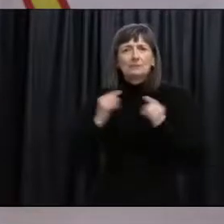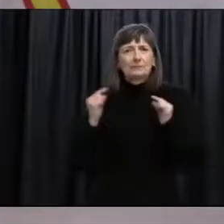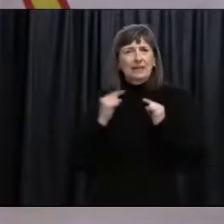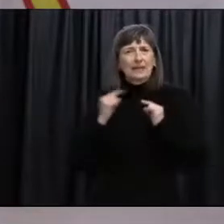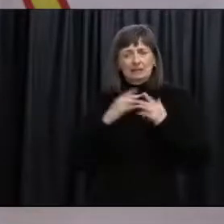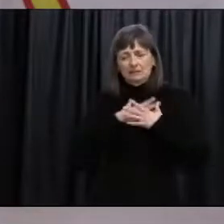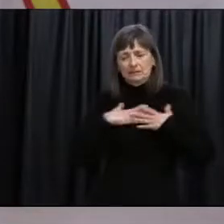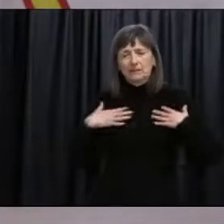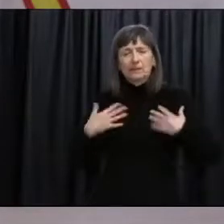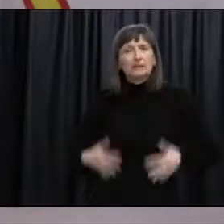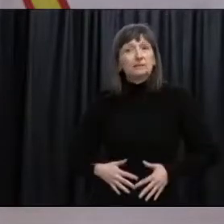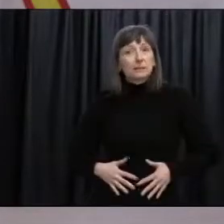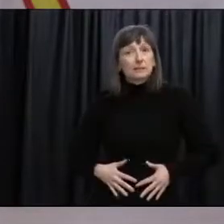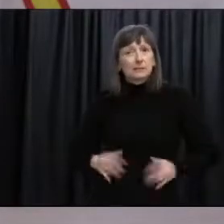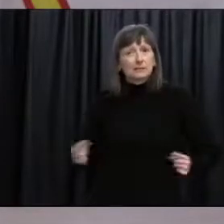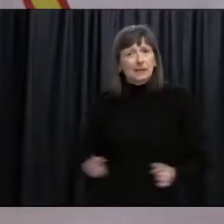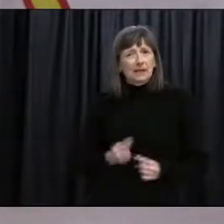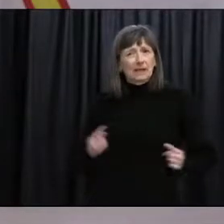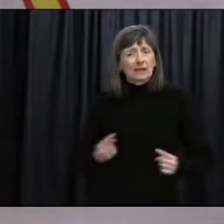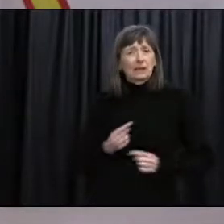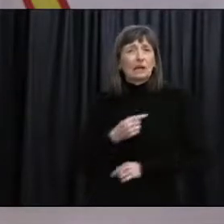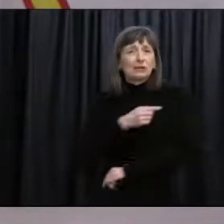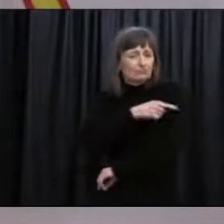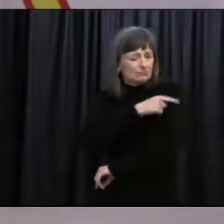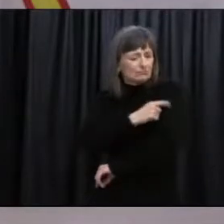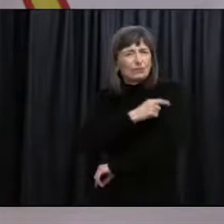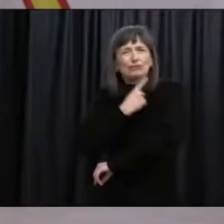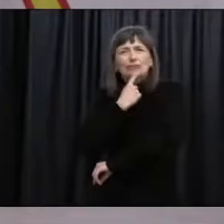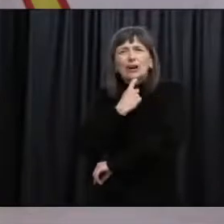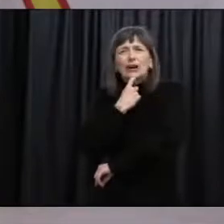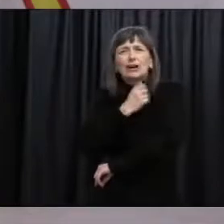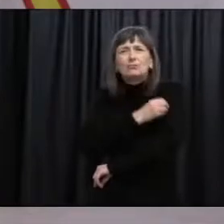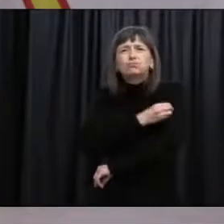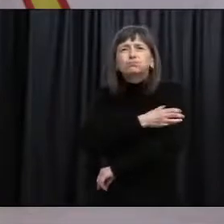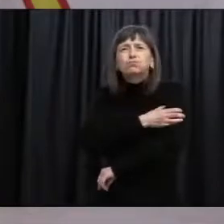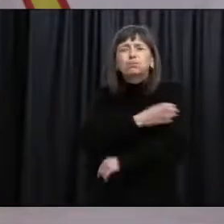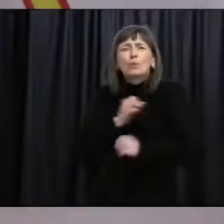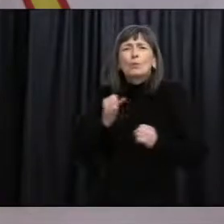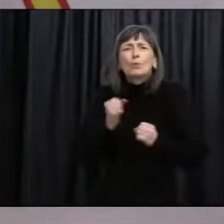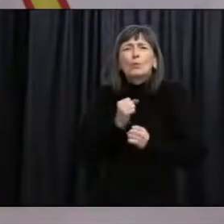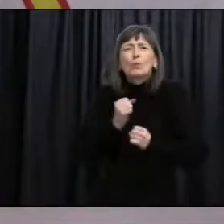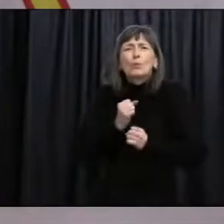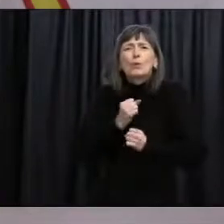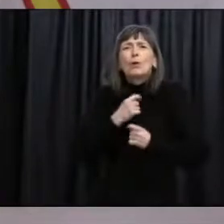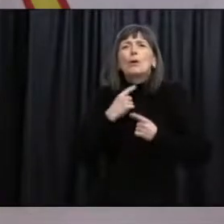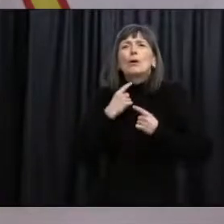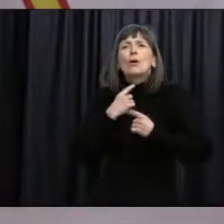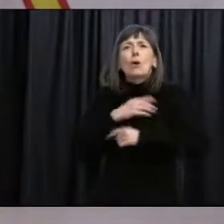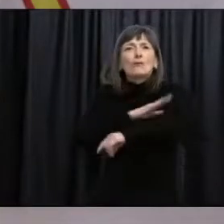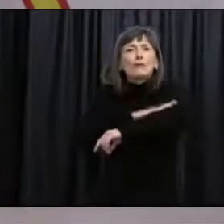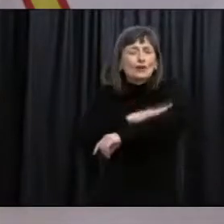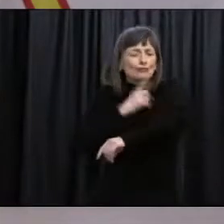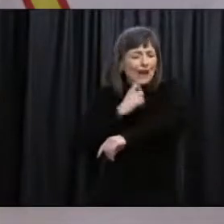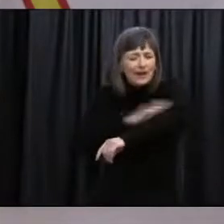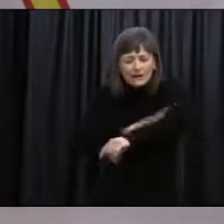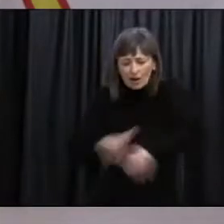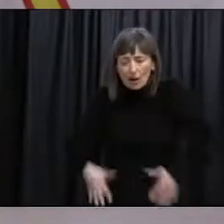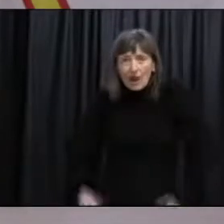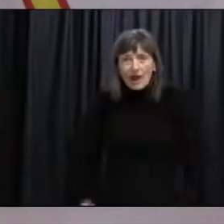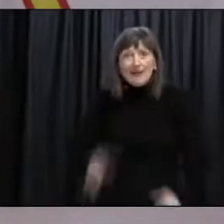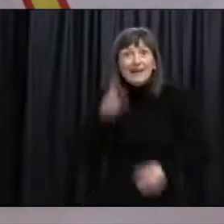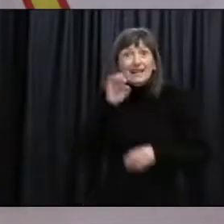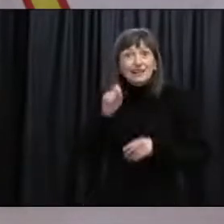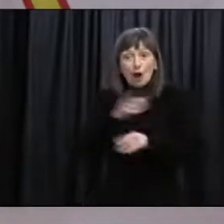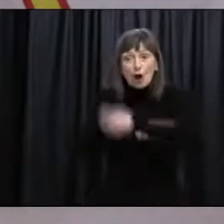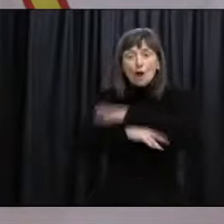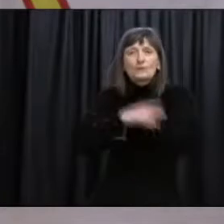pain, and swelling, redness, paleness, or coldness in a limb. VIPIT has been